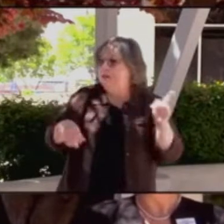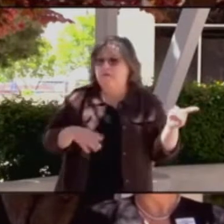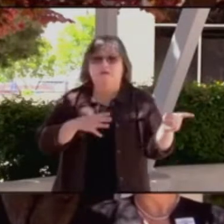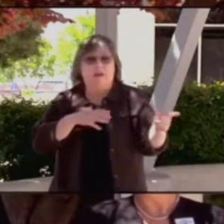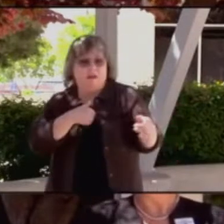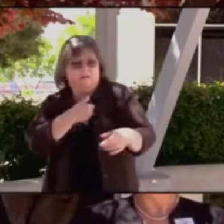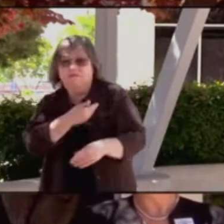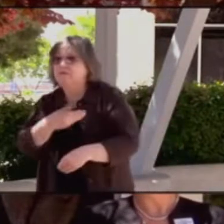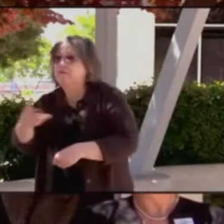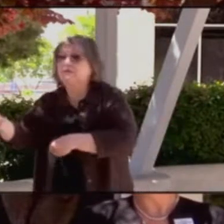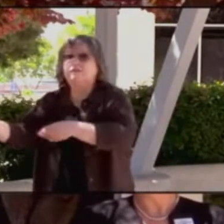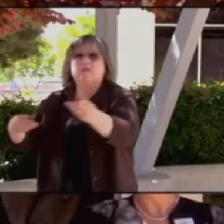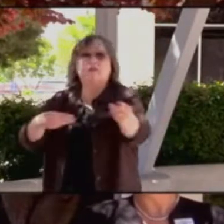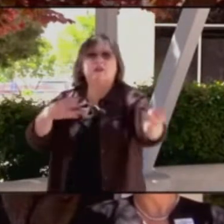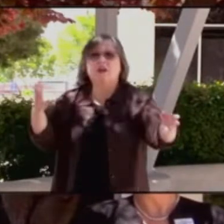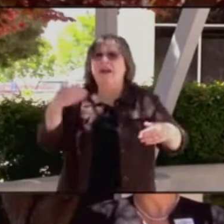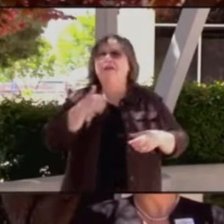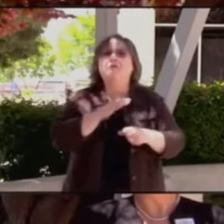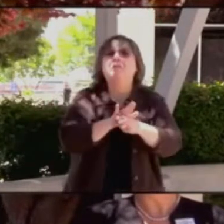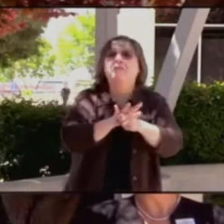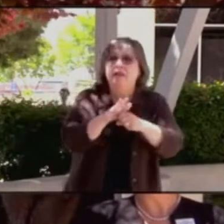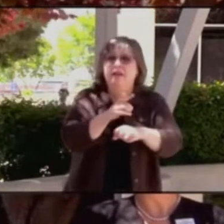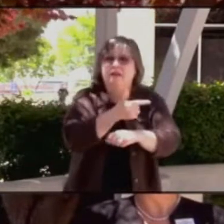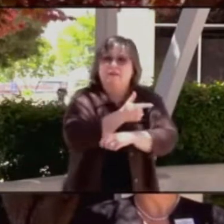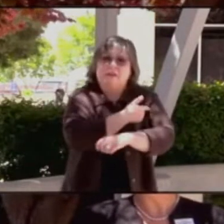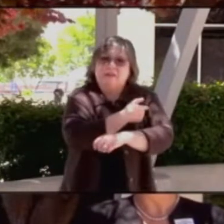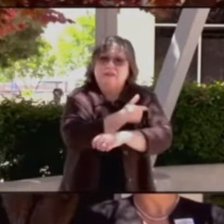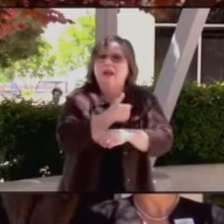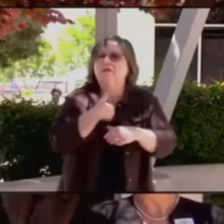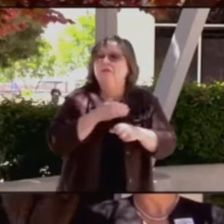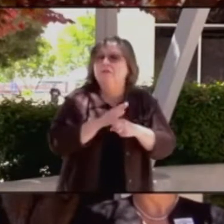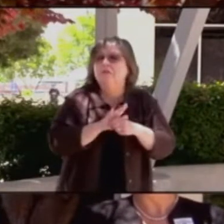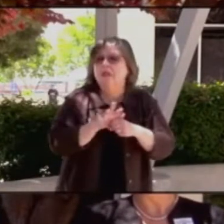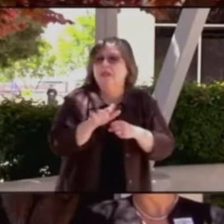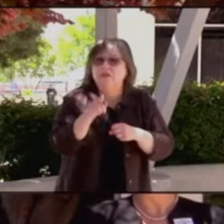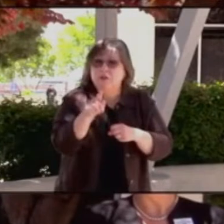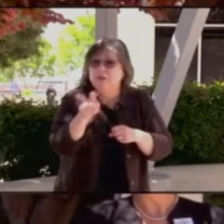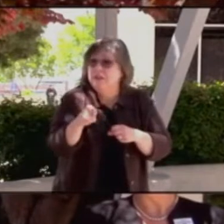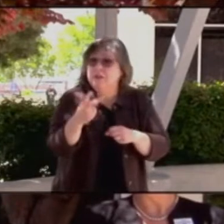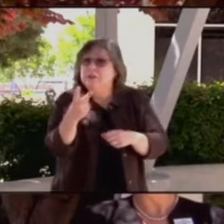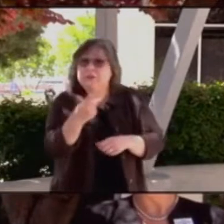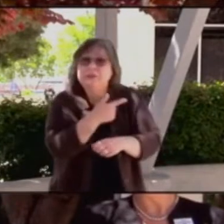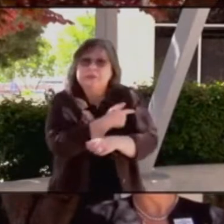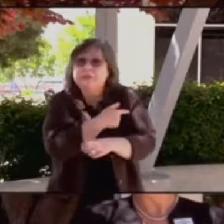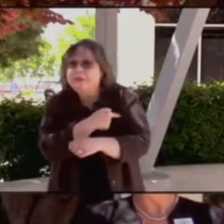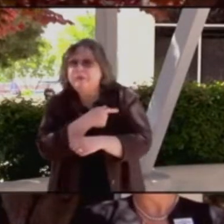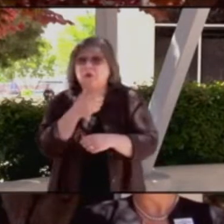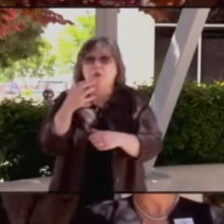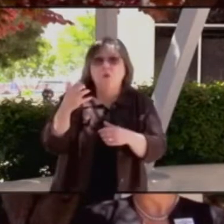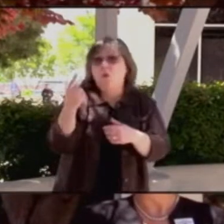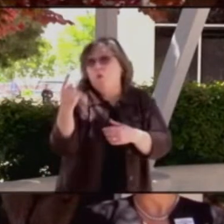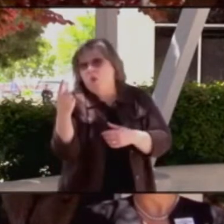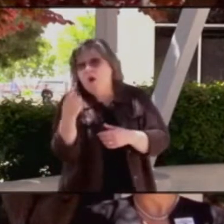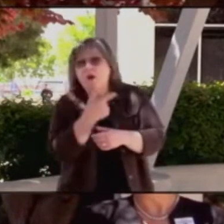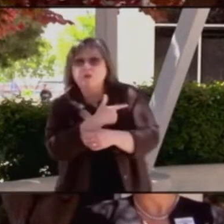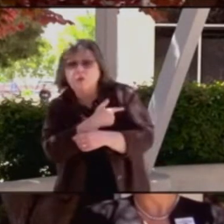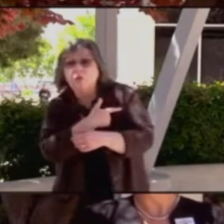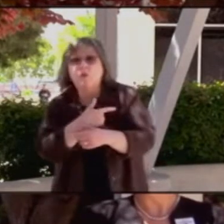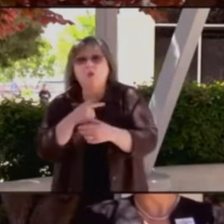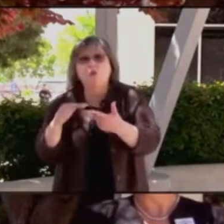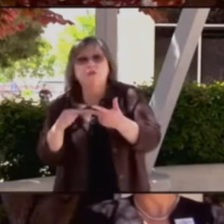now. By getting the 2-dose vaccines or your single-dose vaccine, whichever you choose, has proven to not